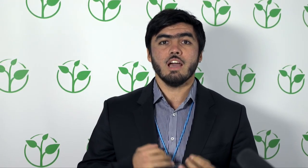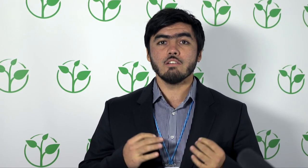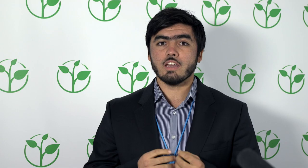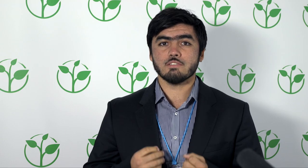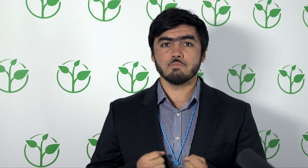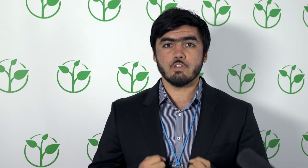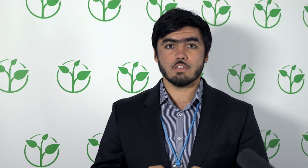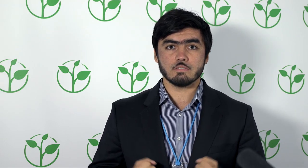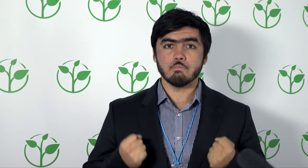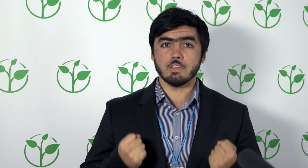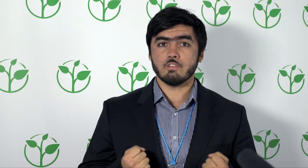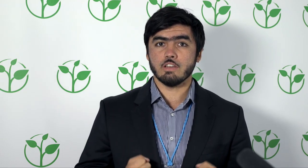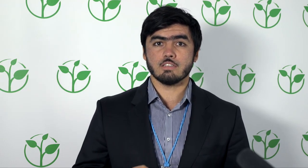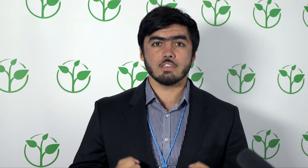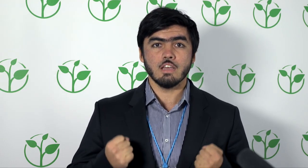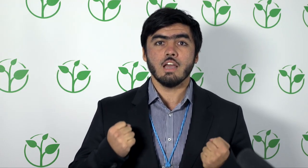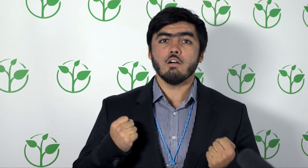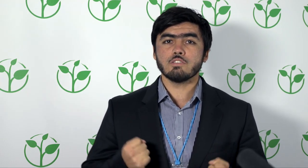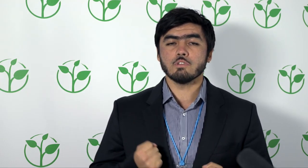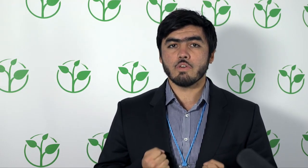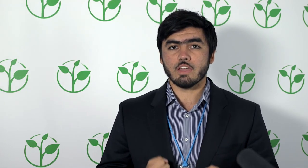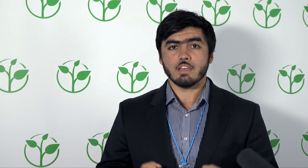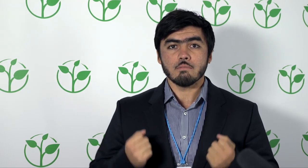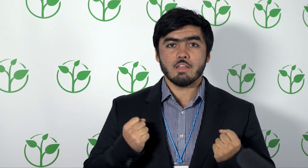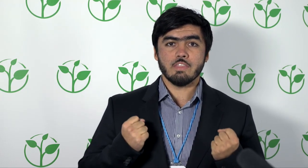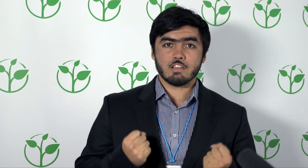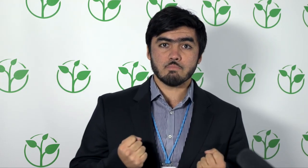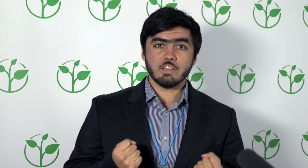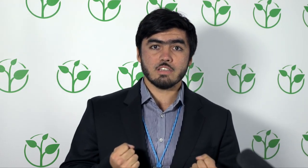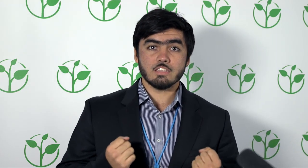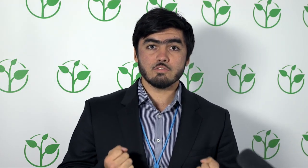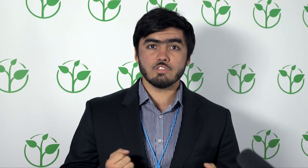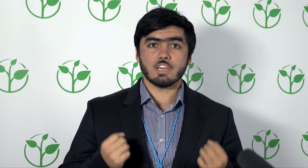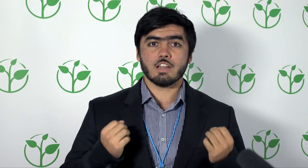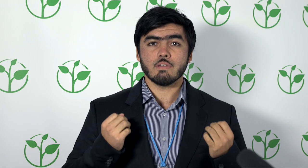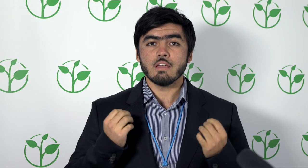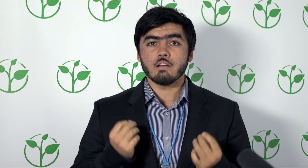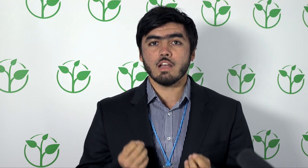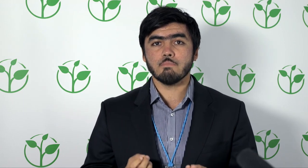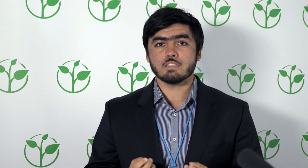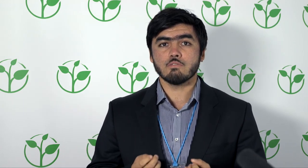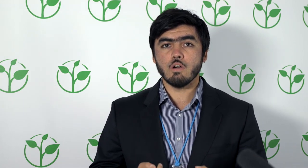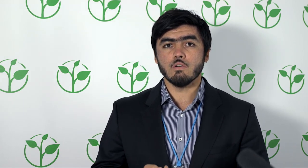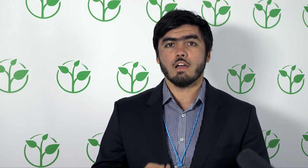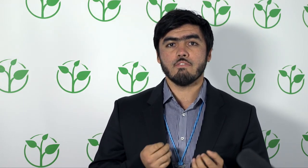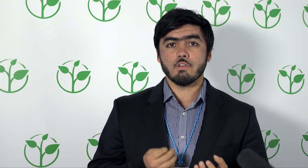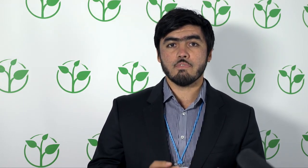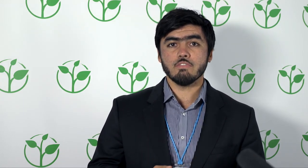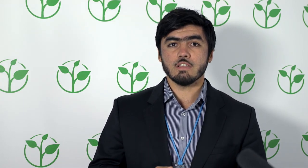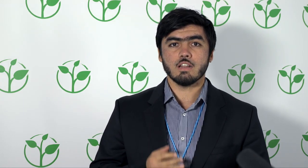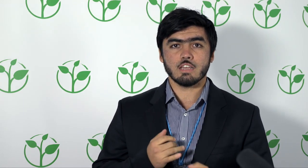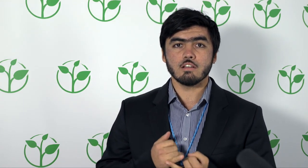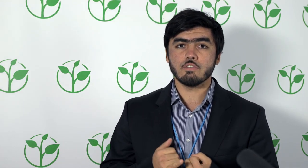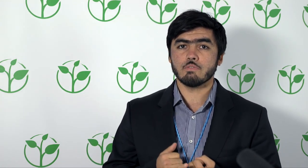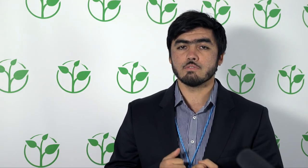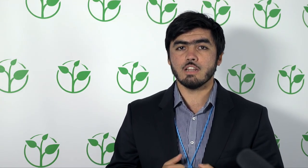family, and all that has supported us, mentoring us. Also, I want to thank the company, institution that had helped us grow and with